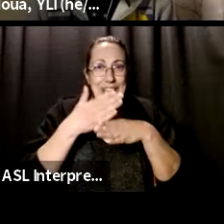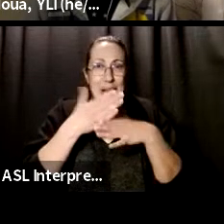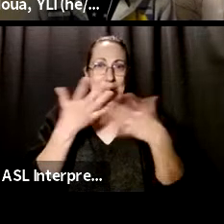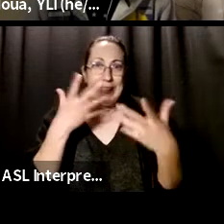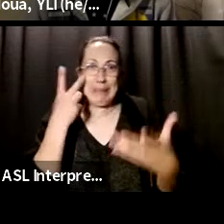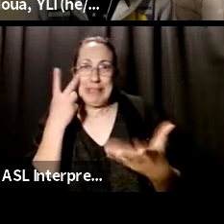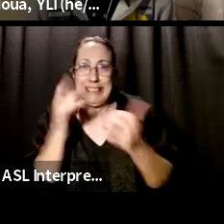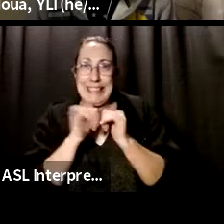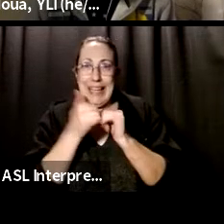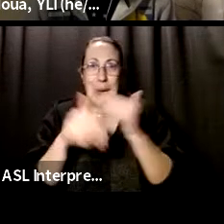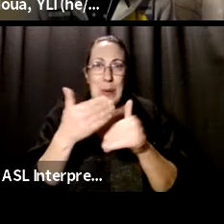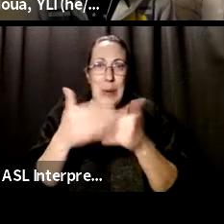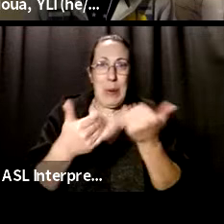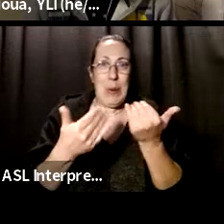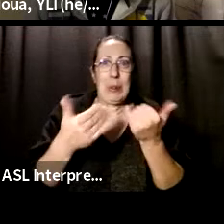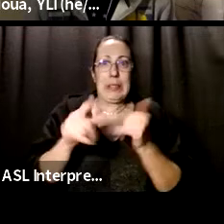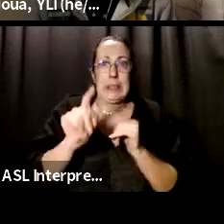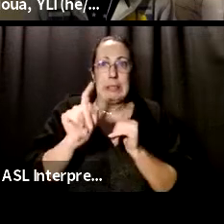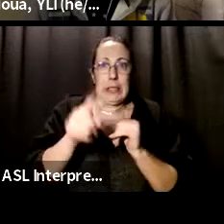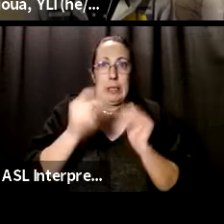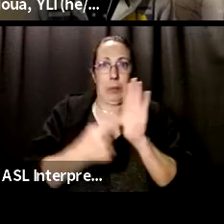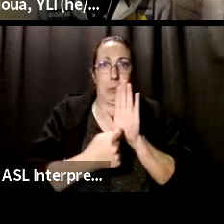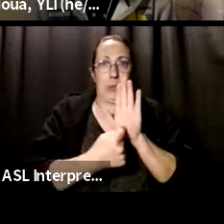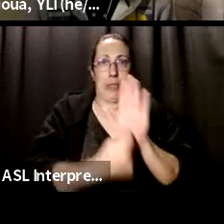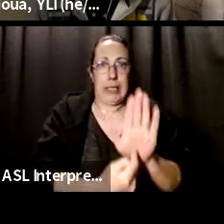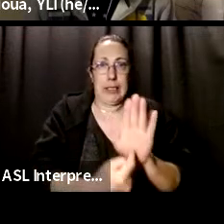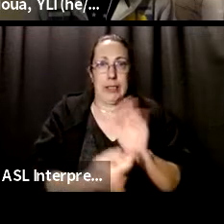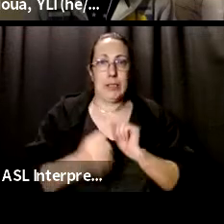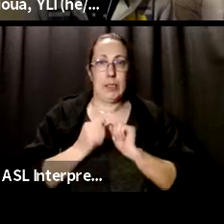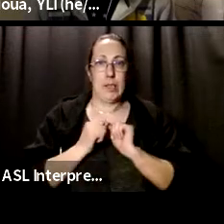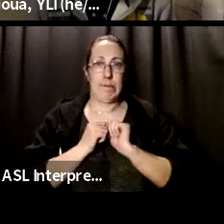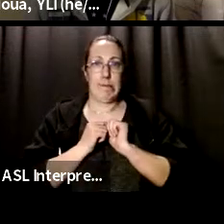So I'm going to click present.